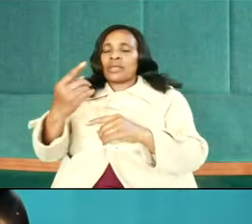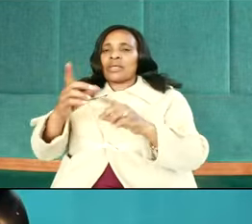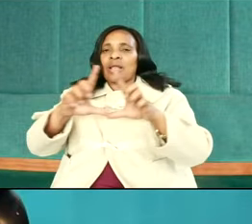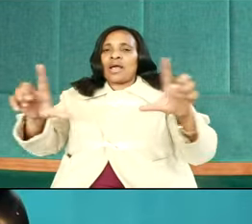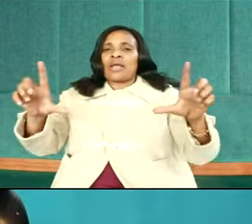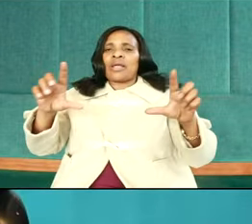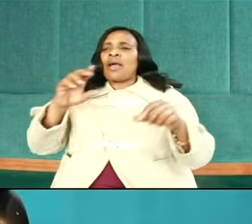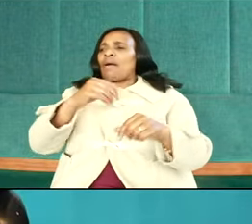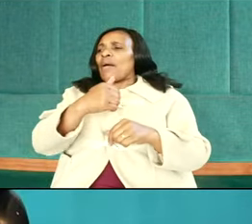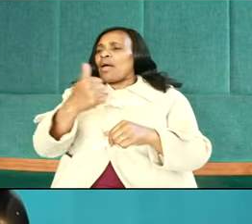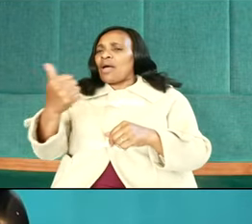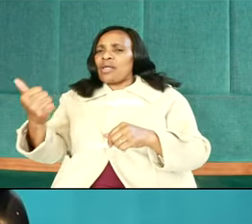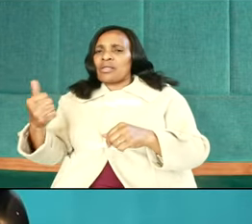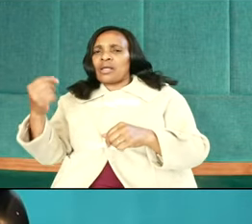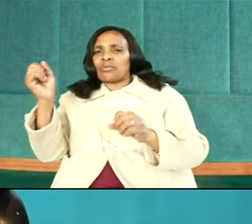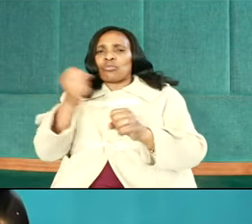bowed